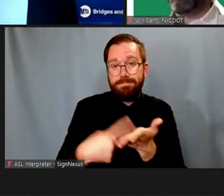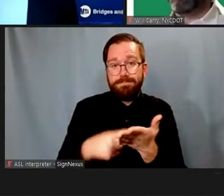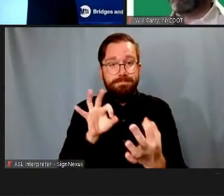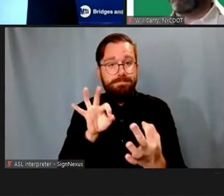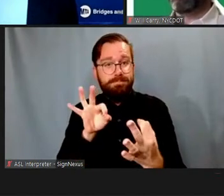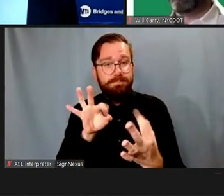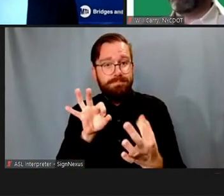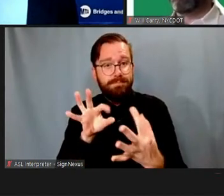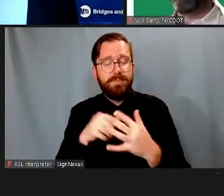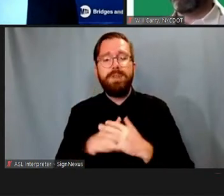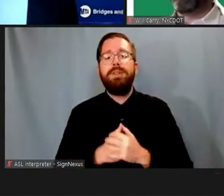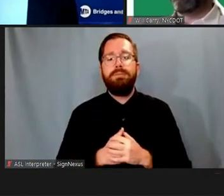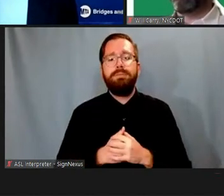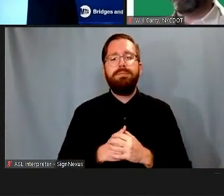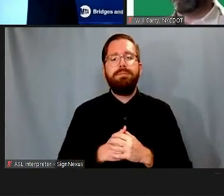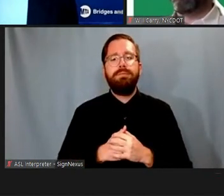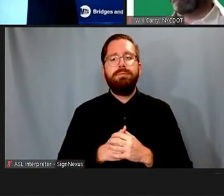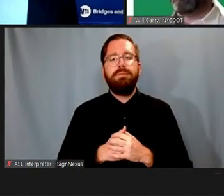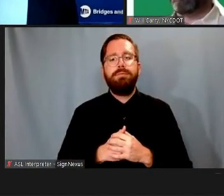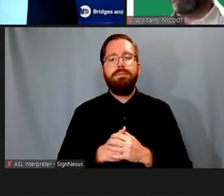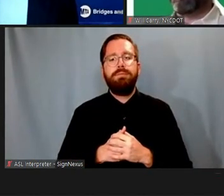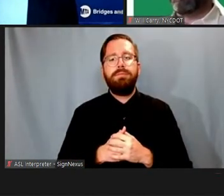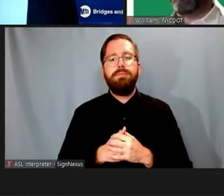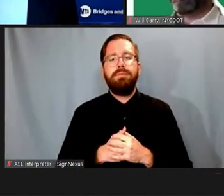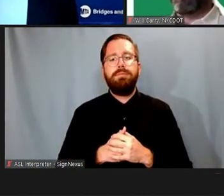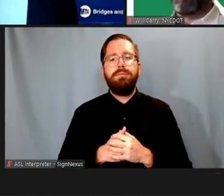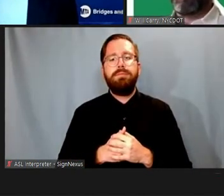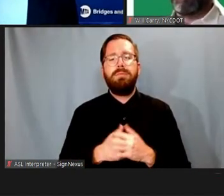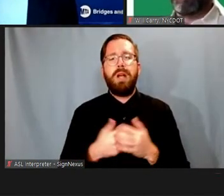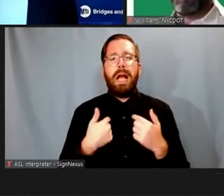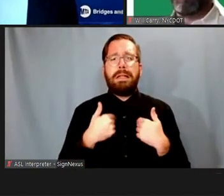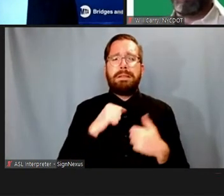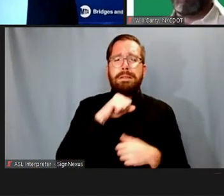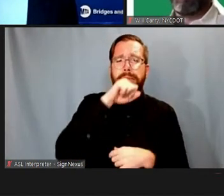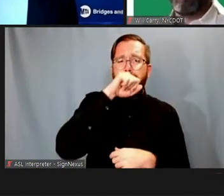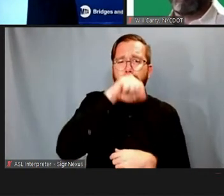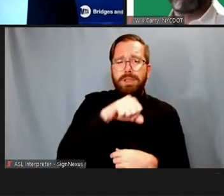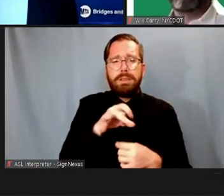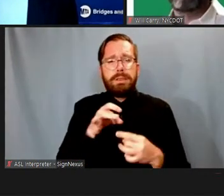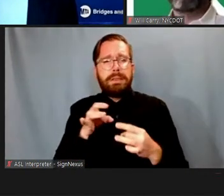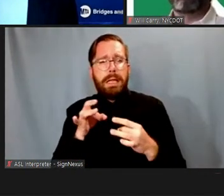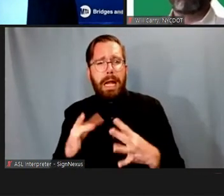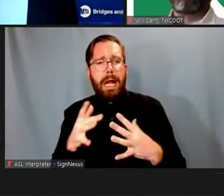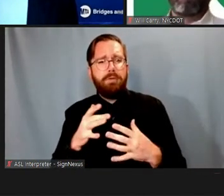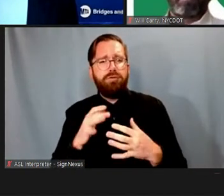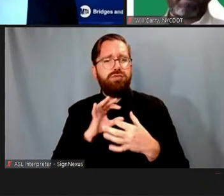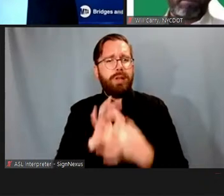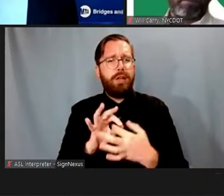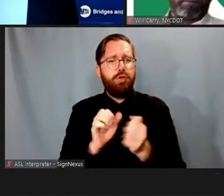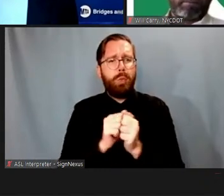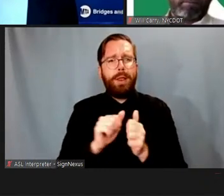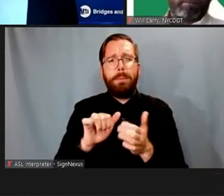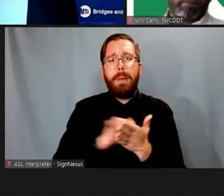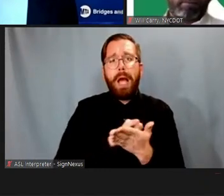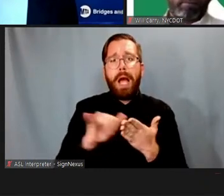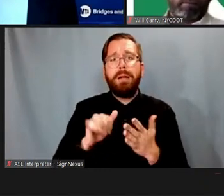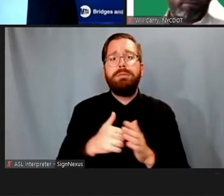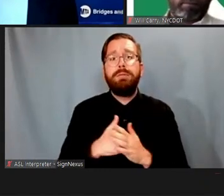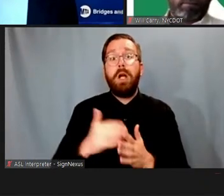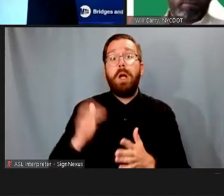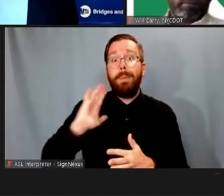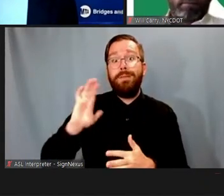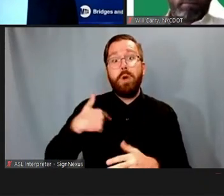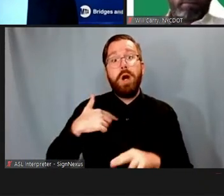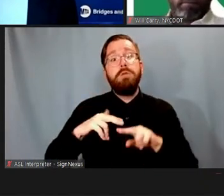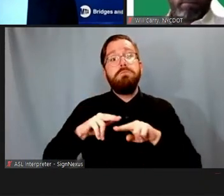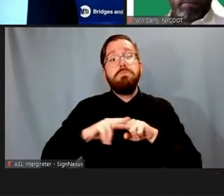ball i've had a love-hate relationship with manhattan for many decades first as a city resident and strap hanger and then